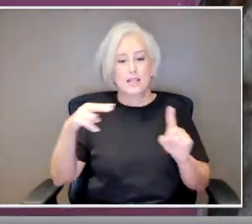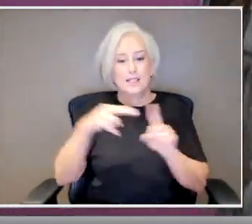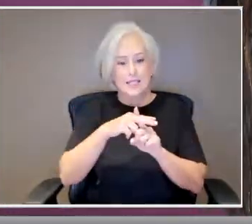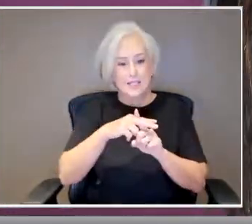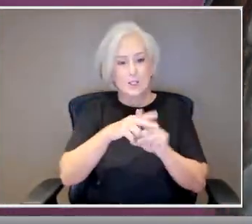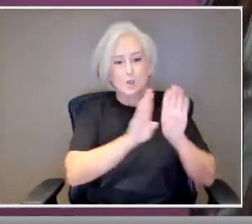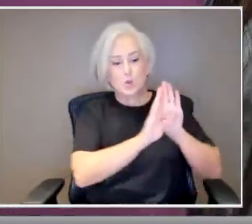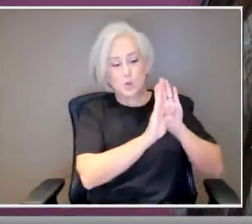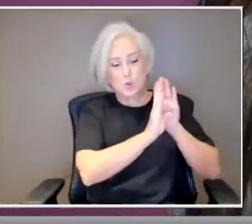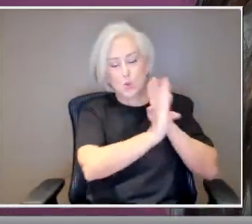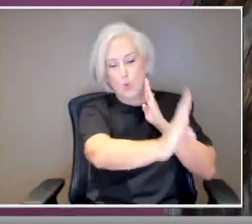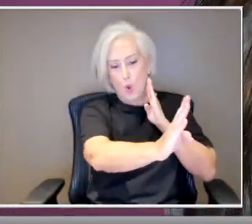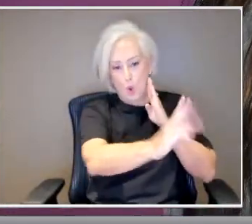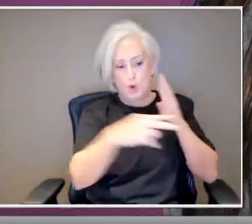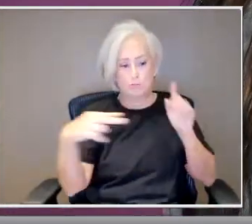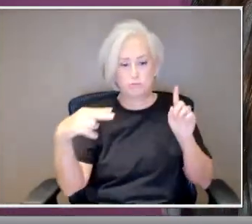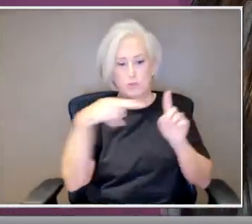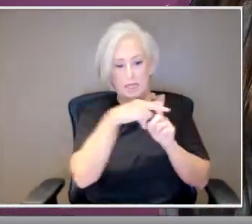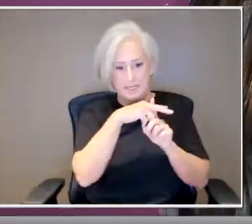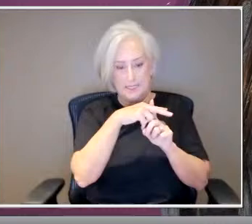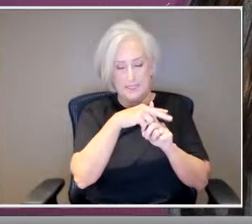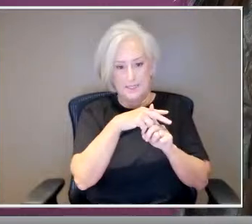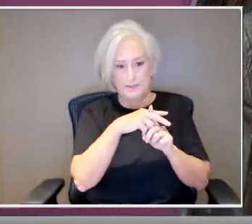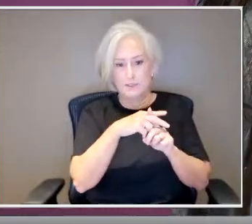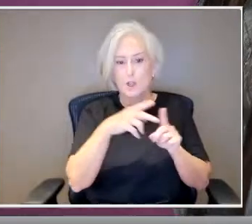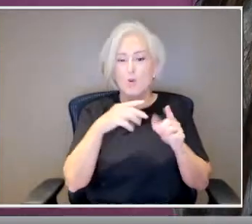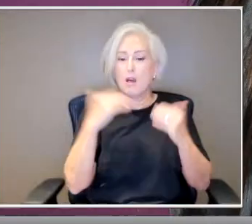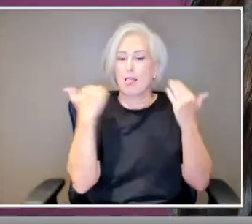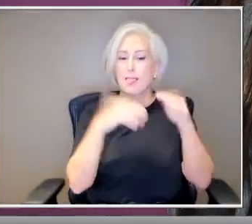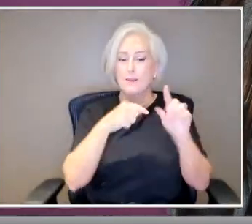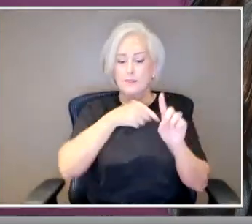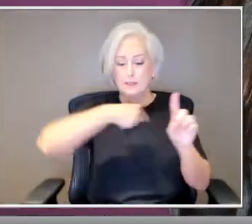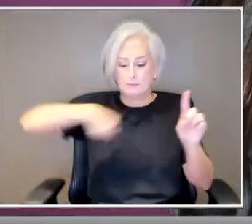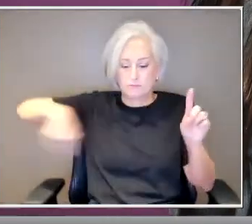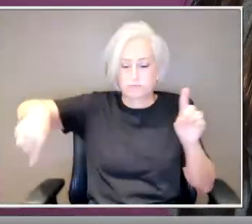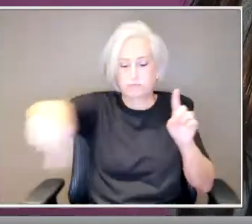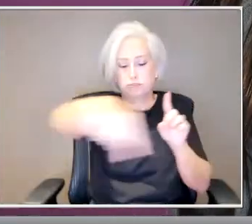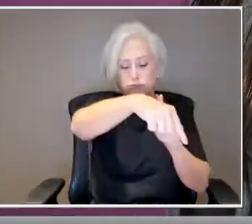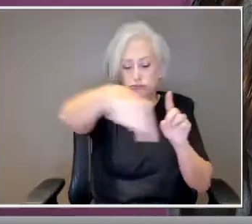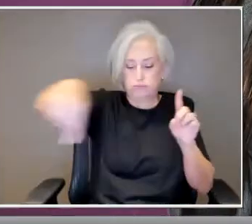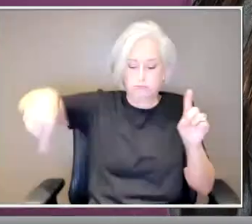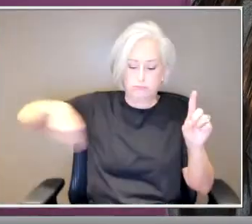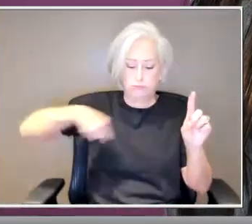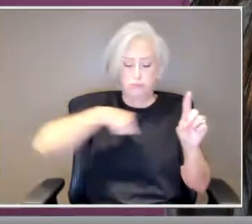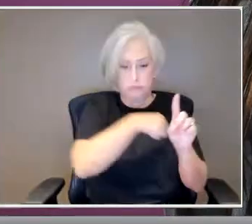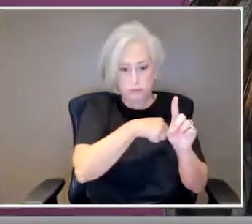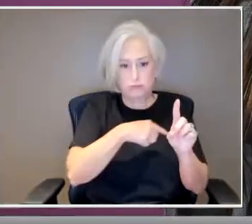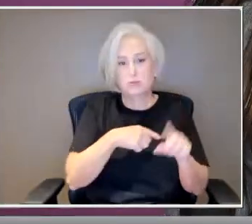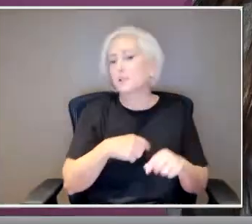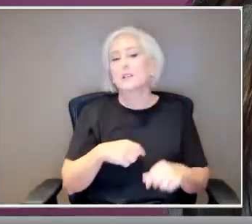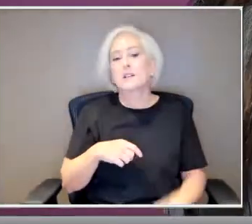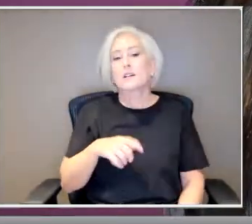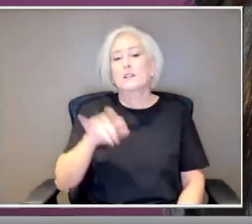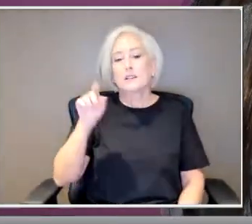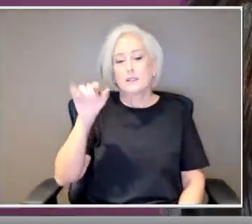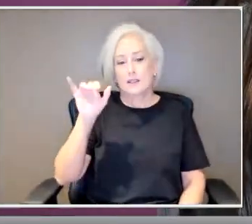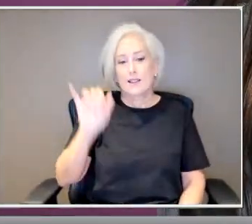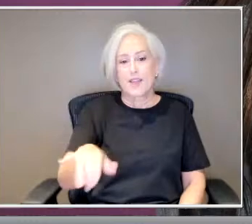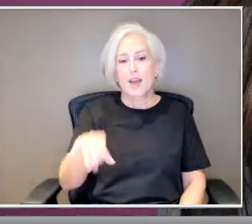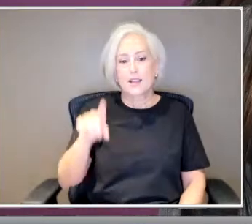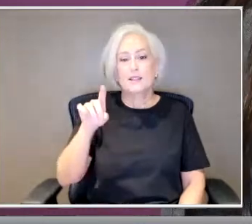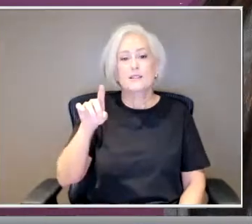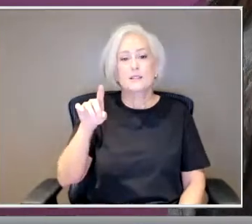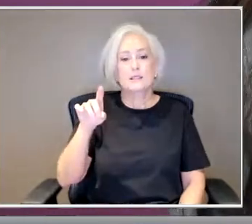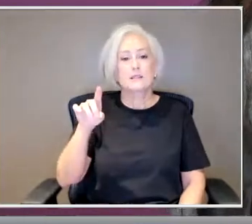plugged in, and you hook. It's 100% power throughout the whole night instead of going off of batteries, which